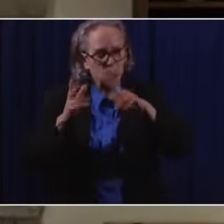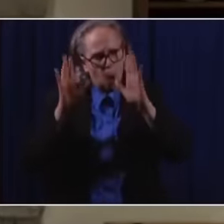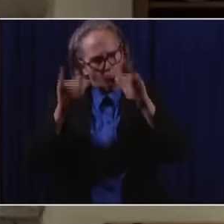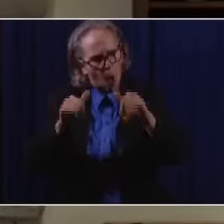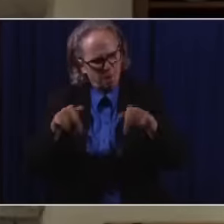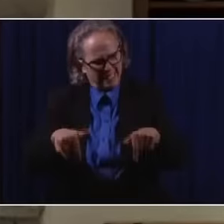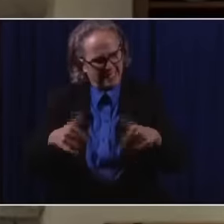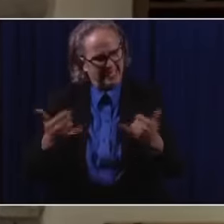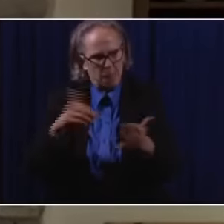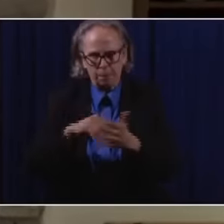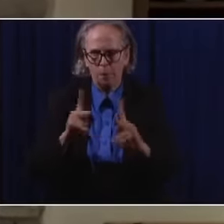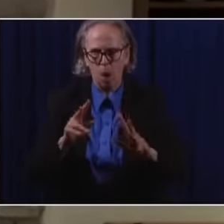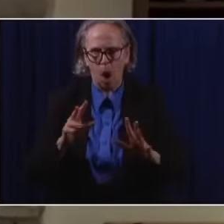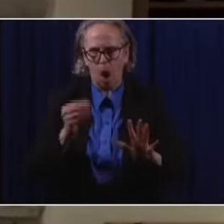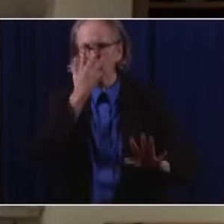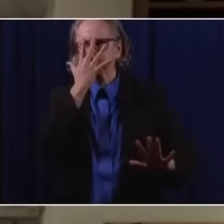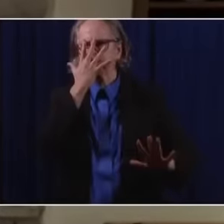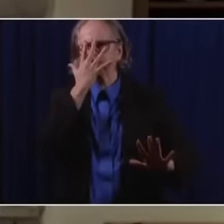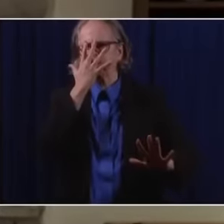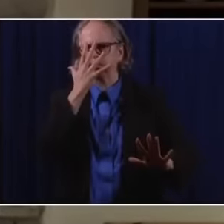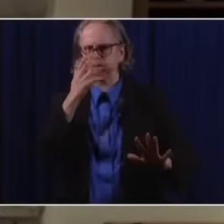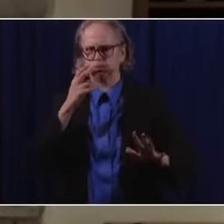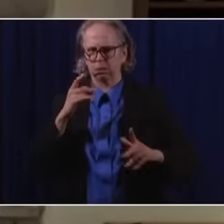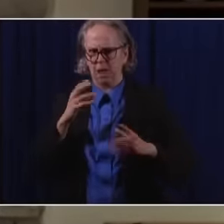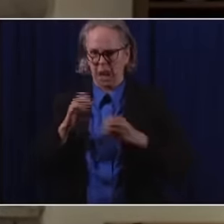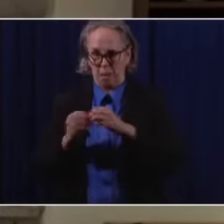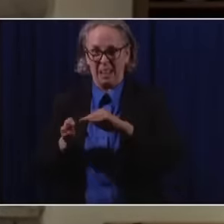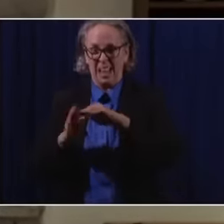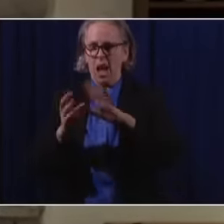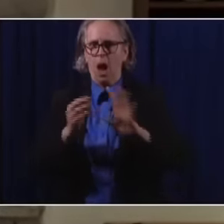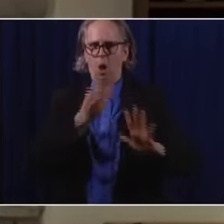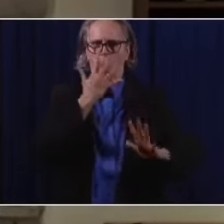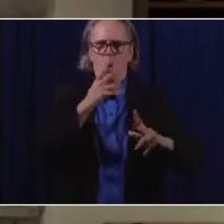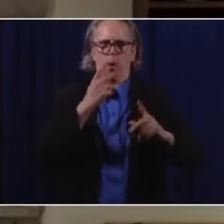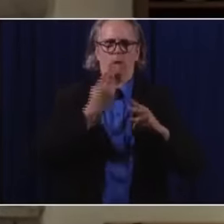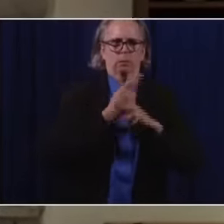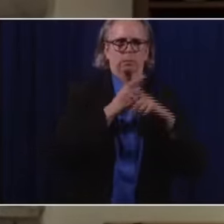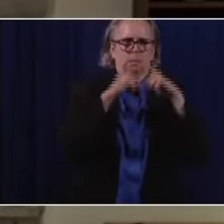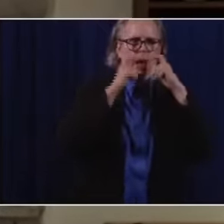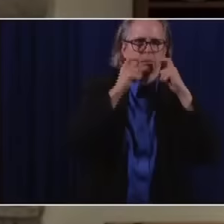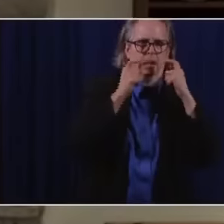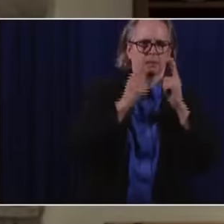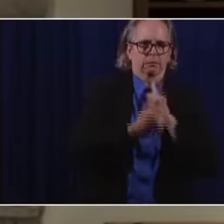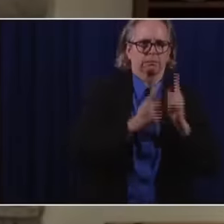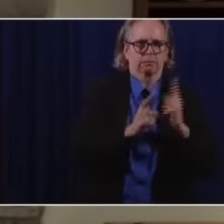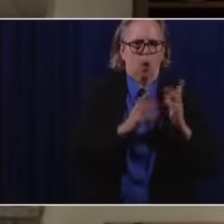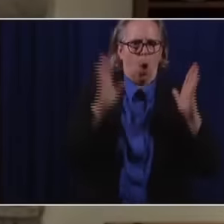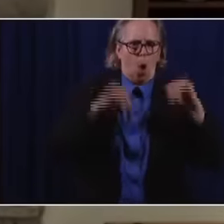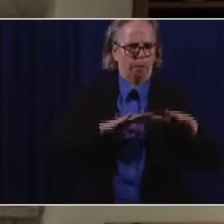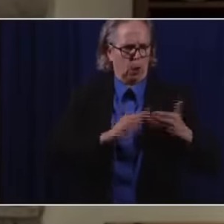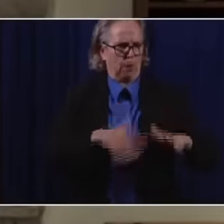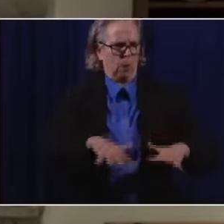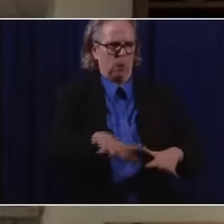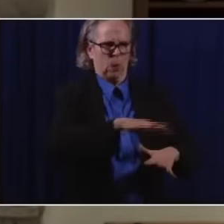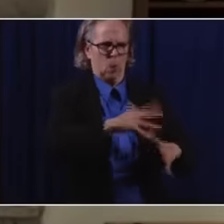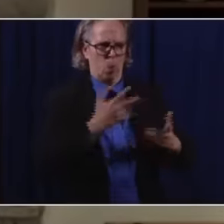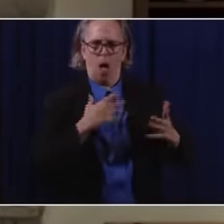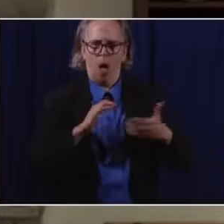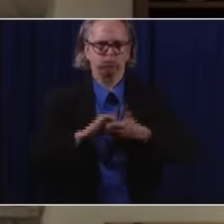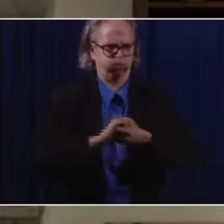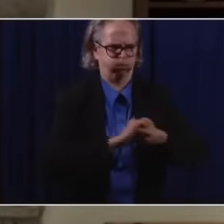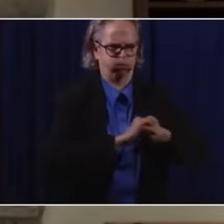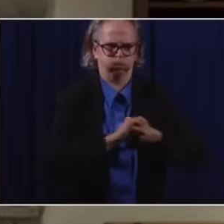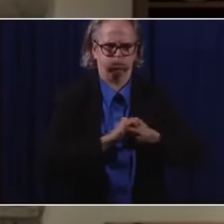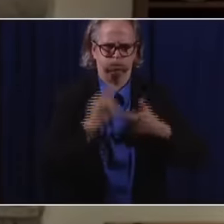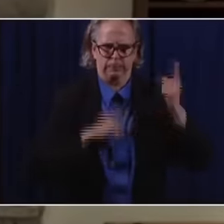I think that, again, as communities come together, which we're asking them to do,